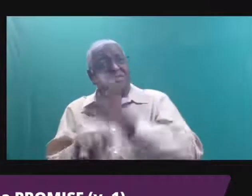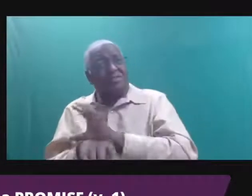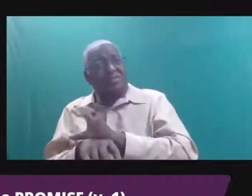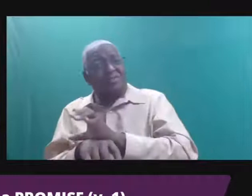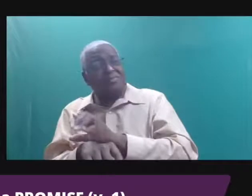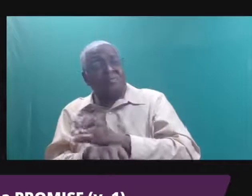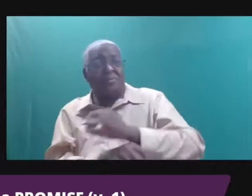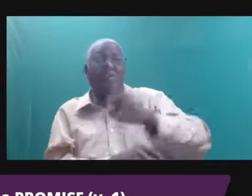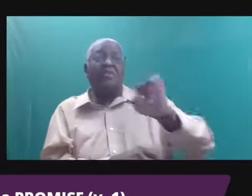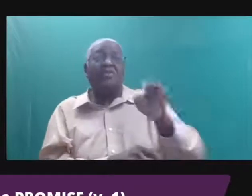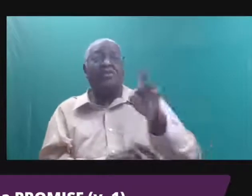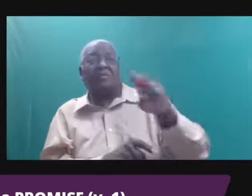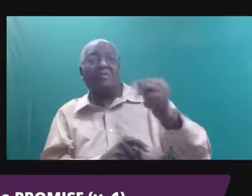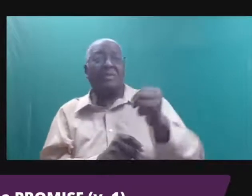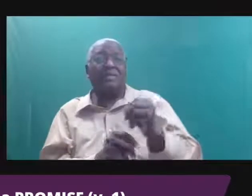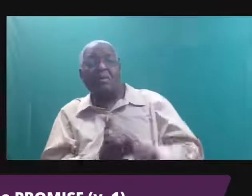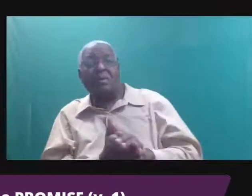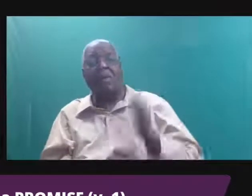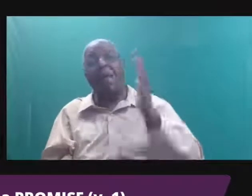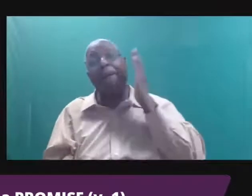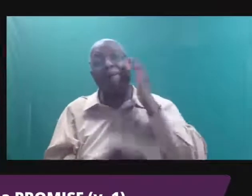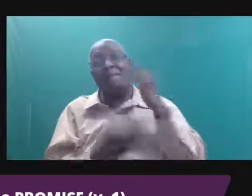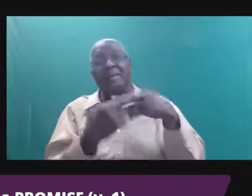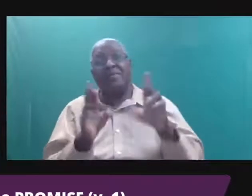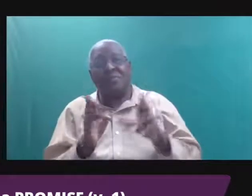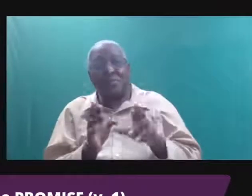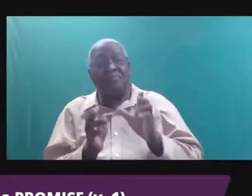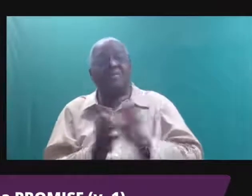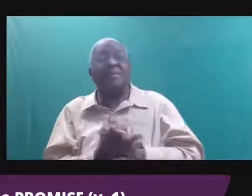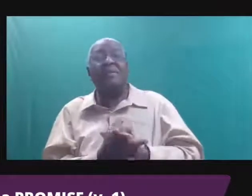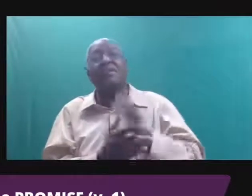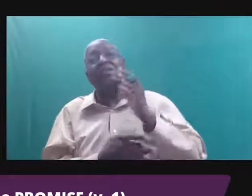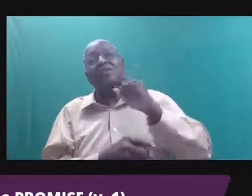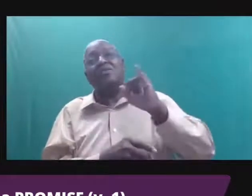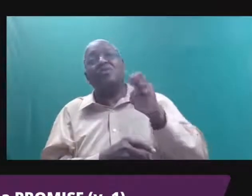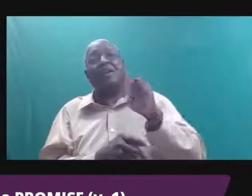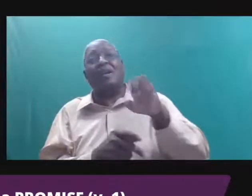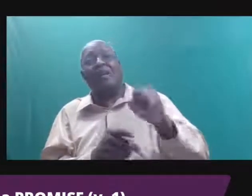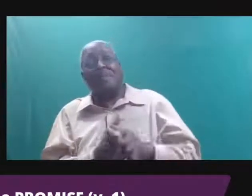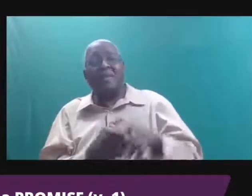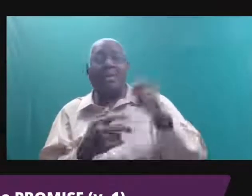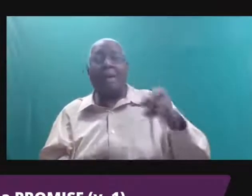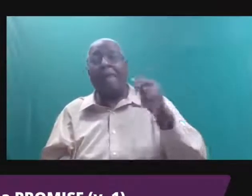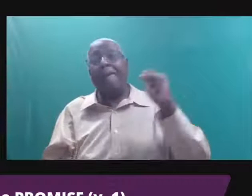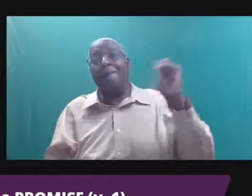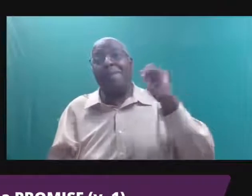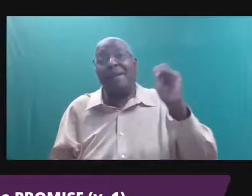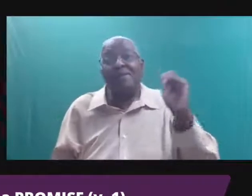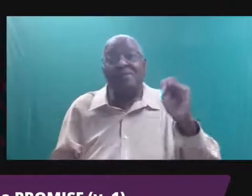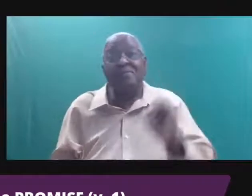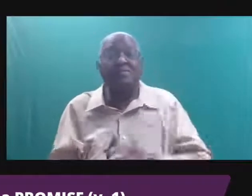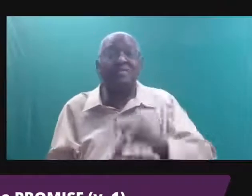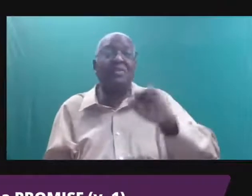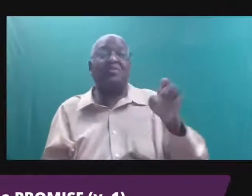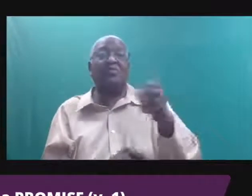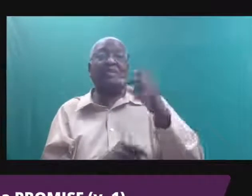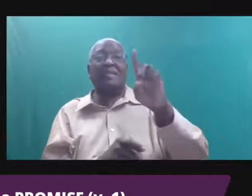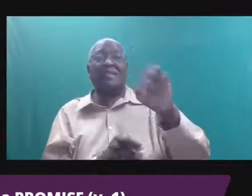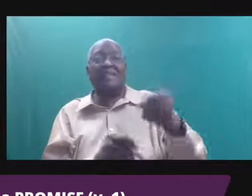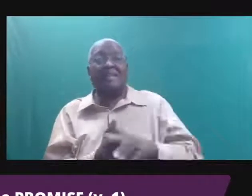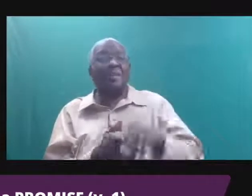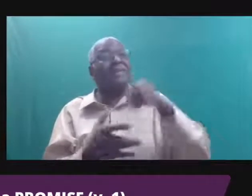your bedroom. Judah can be your seat. Judah can be your bathroom. Judah can be your front yard. Judah can be your